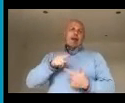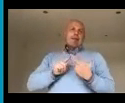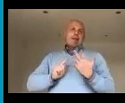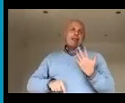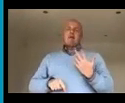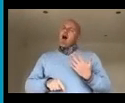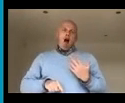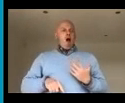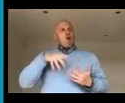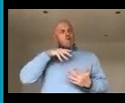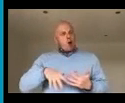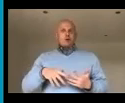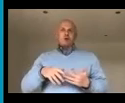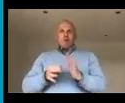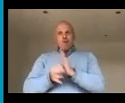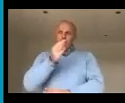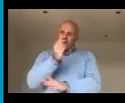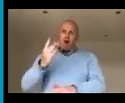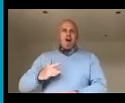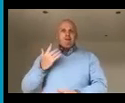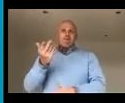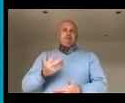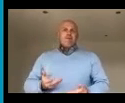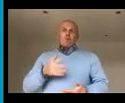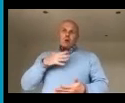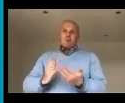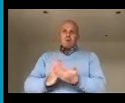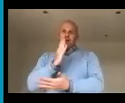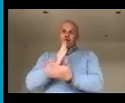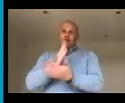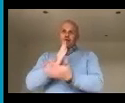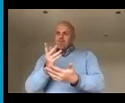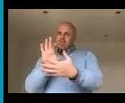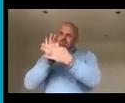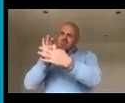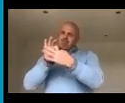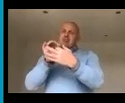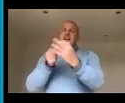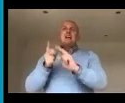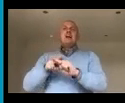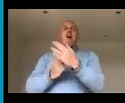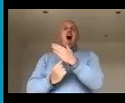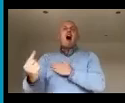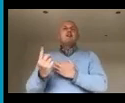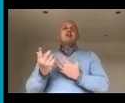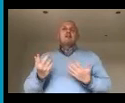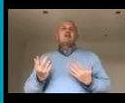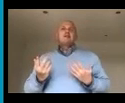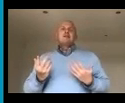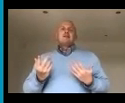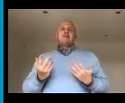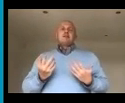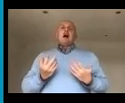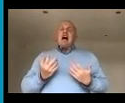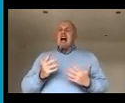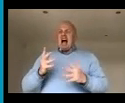run a befriending scheme. We want to be able to keep in touch with people that are isolated. In order to do that, we need to buy a